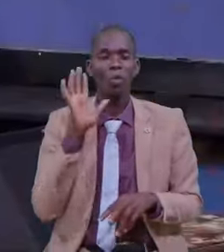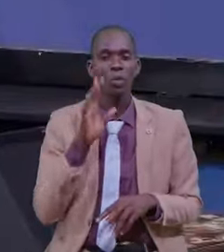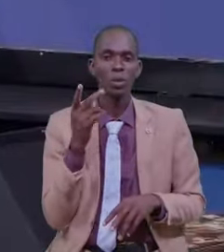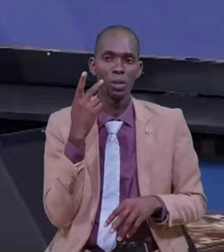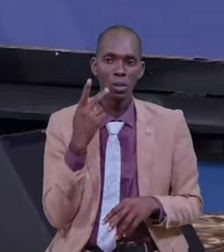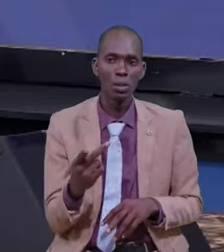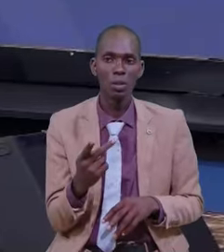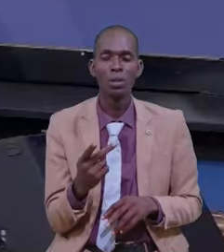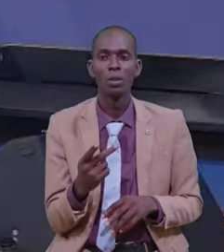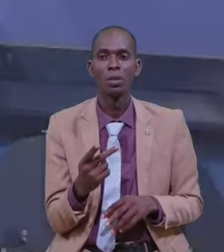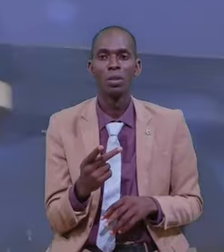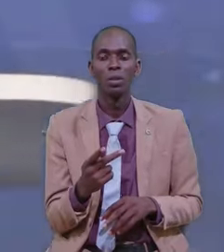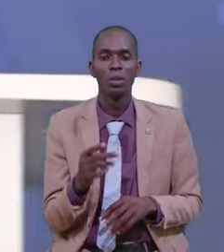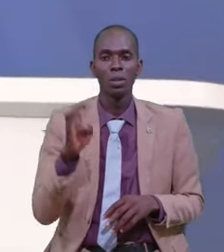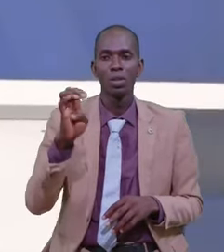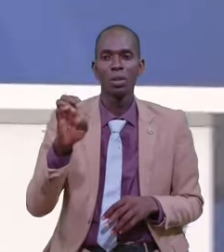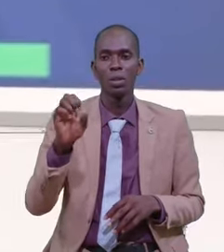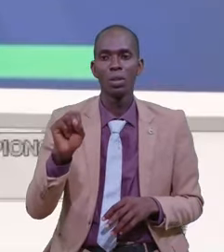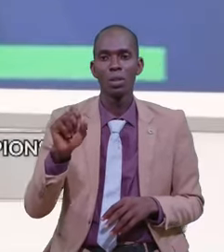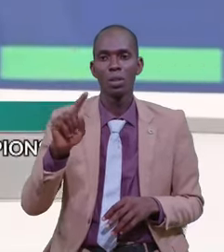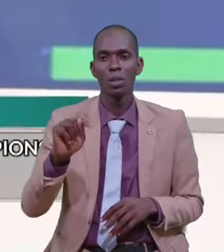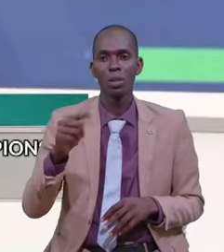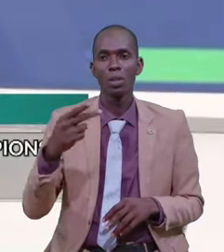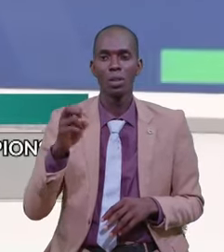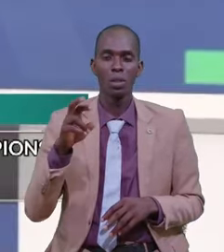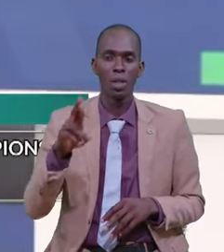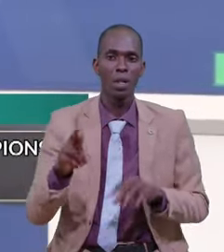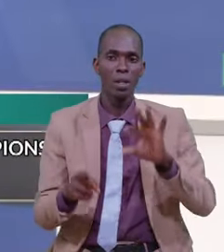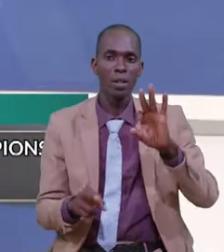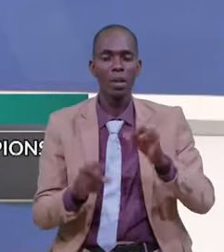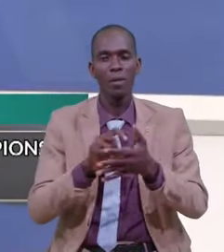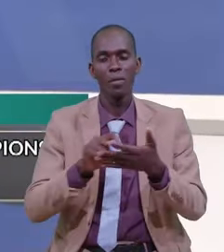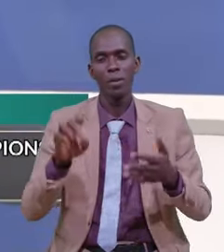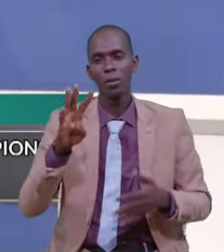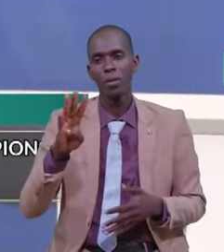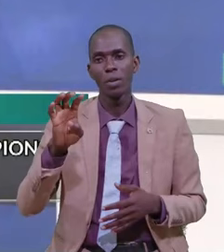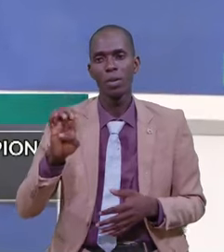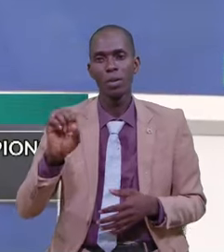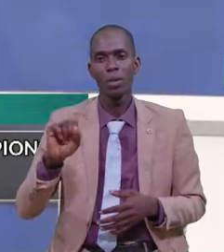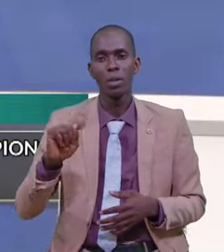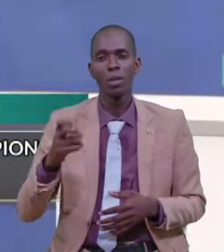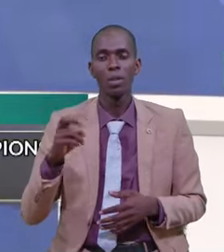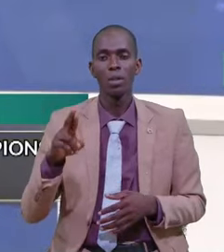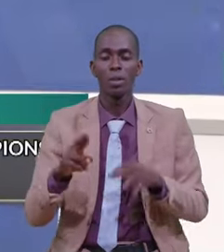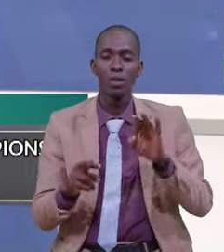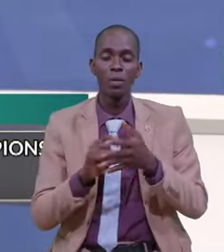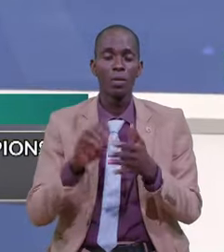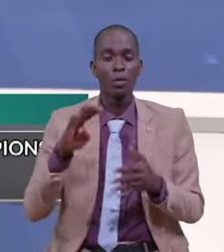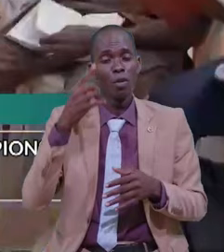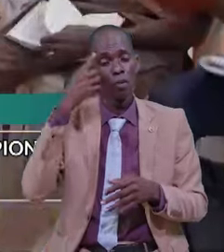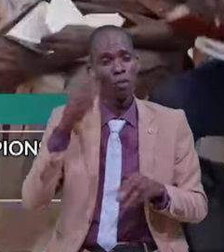Esther chapter 9, and I'm reading from verse 4. For Mordecai was